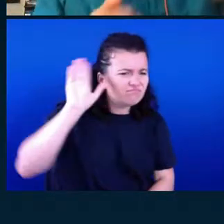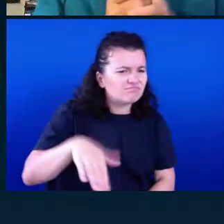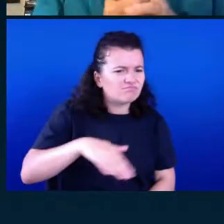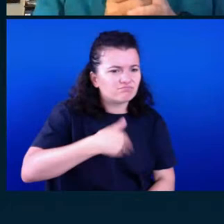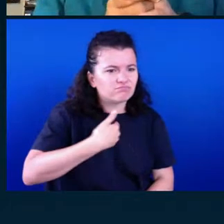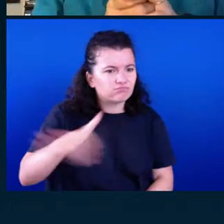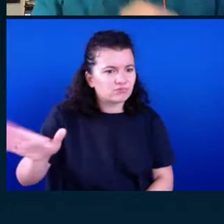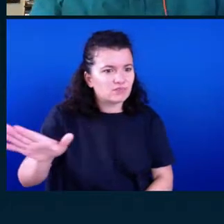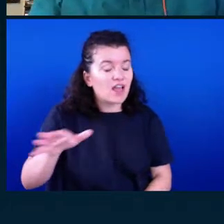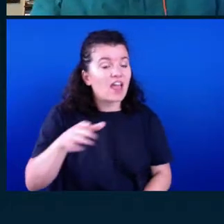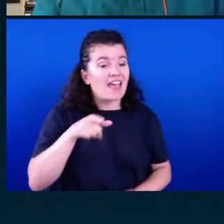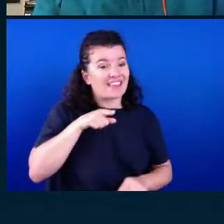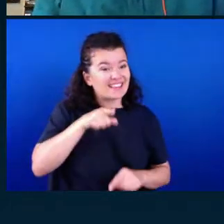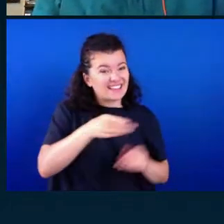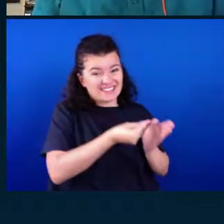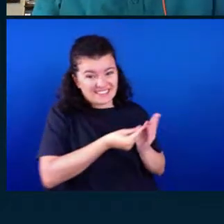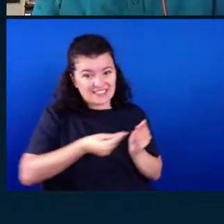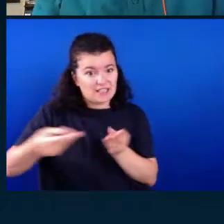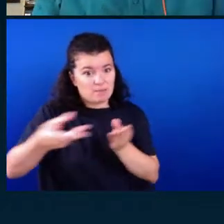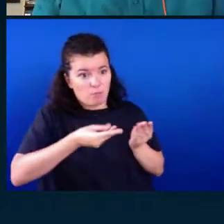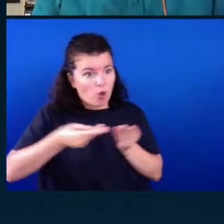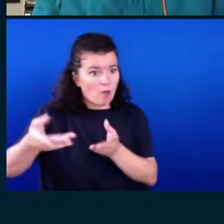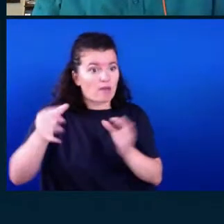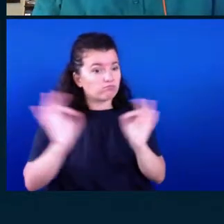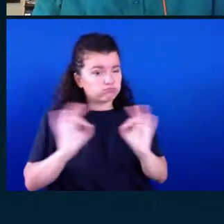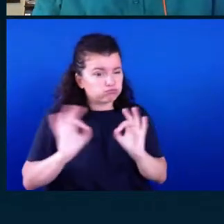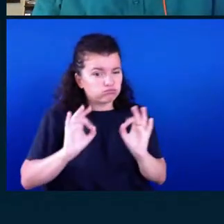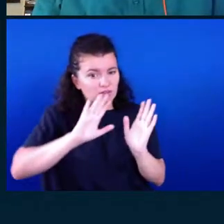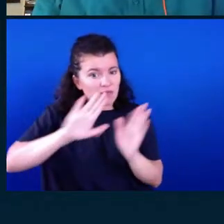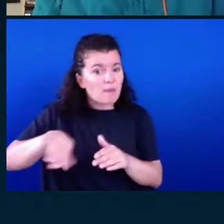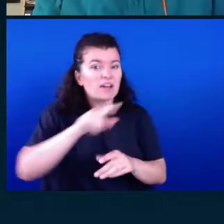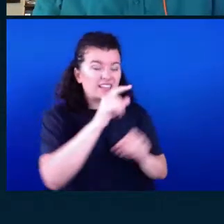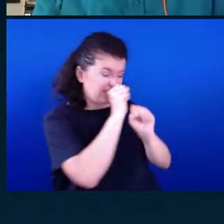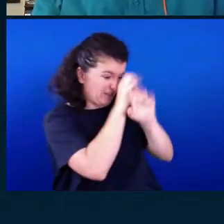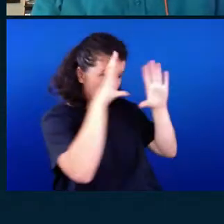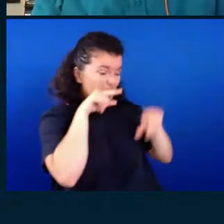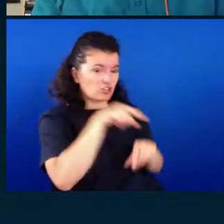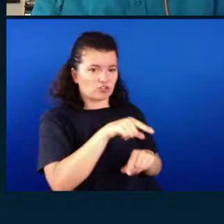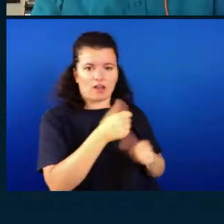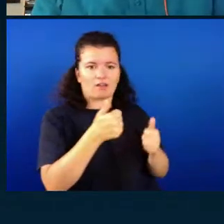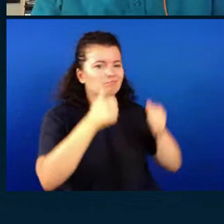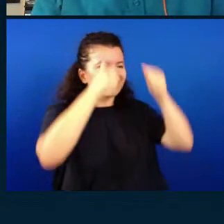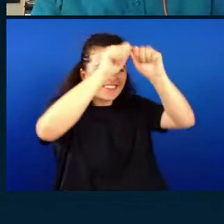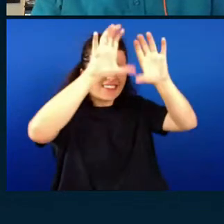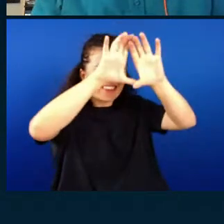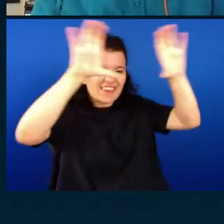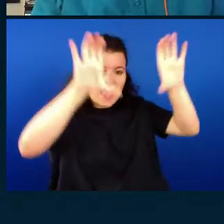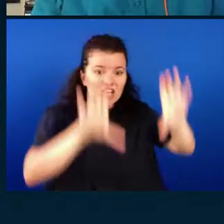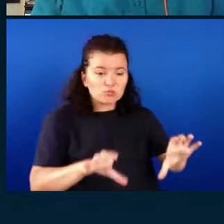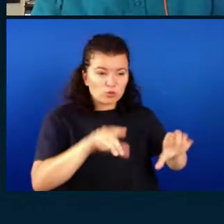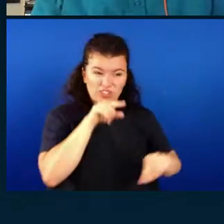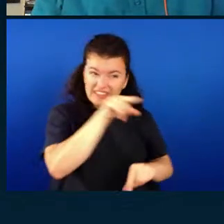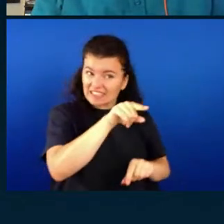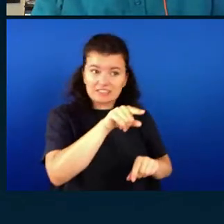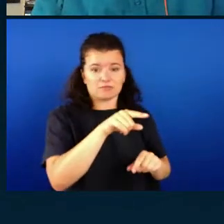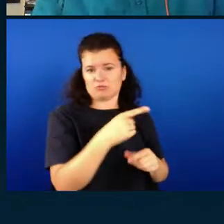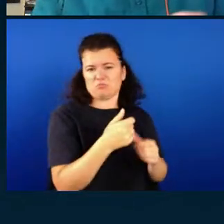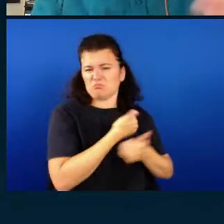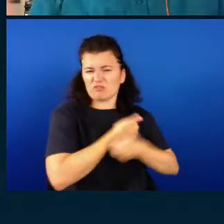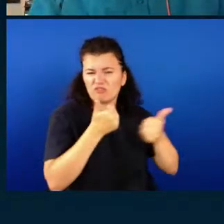this deployment, just the stuff that we already had with things like this cool dashboard and stuff is pretty cool, right?